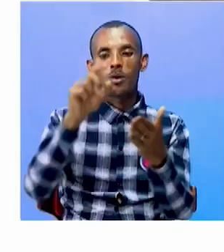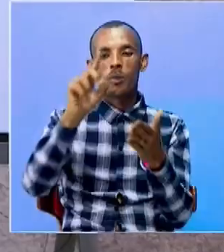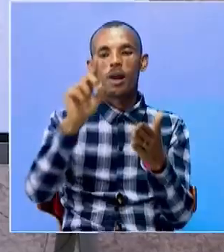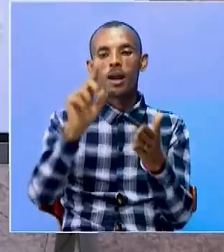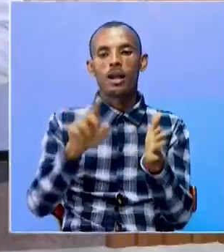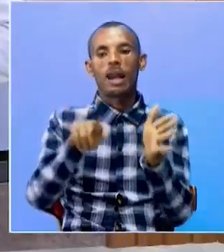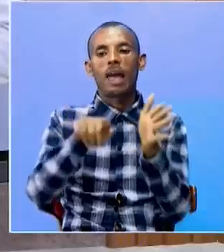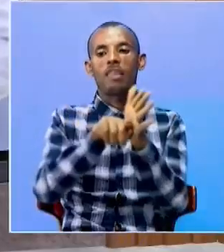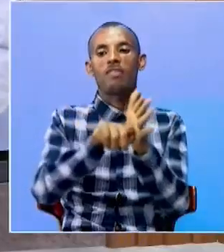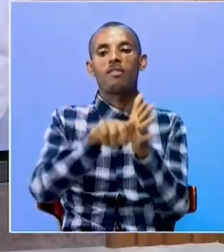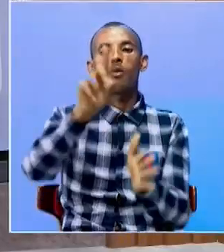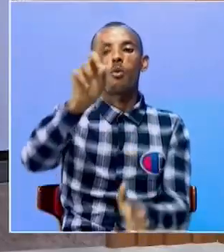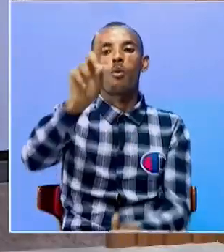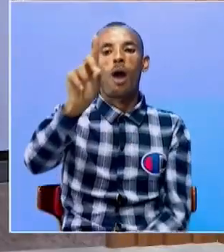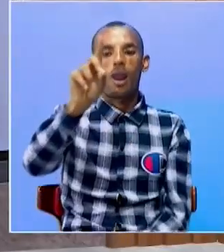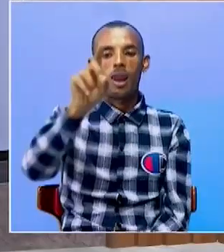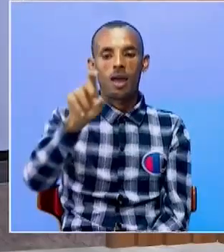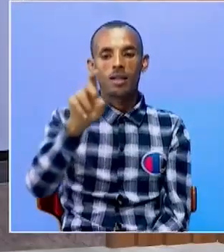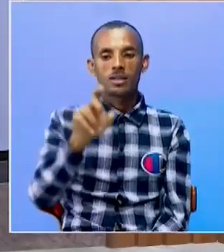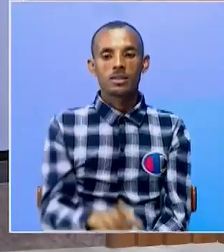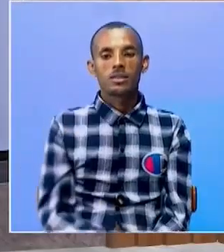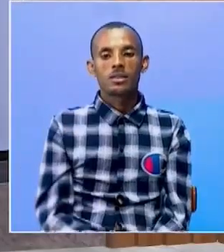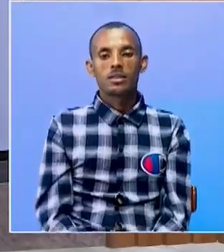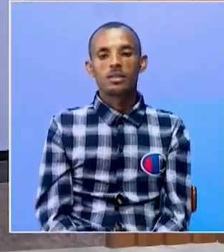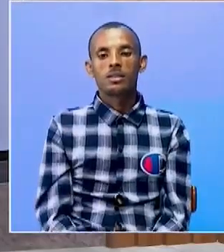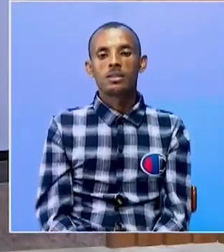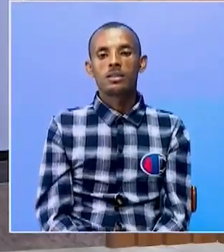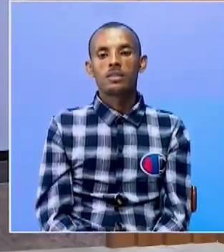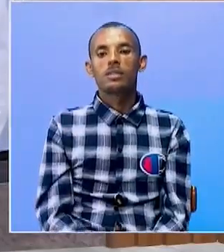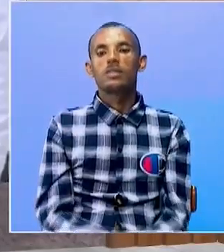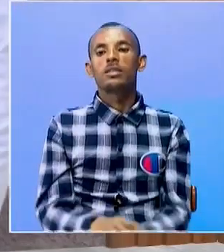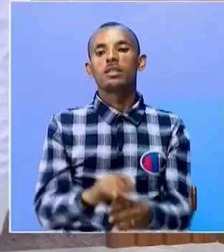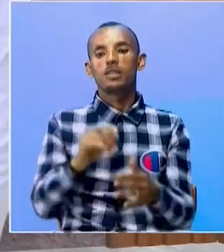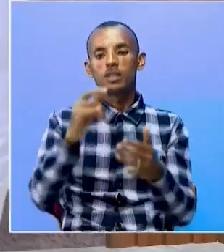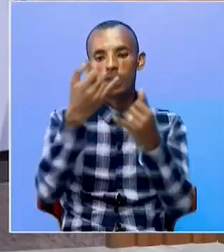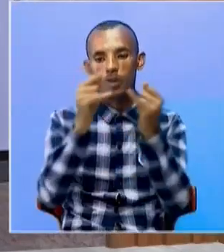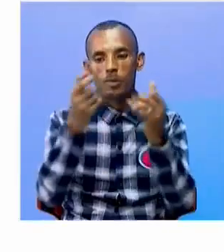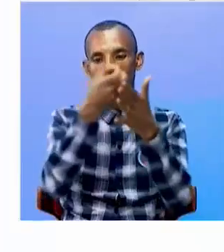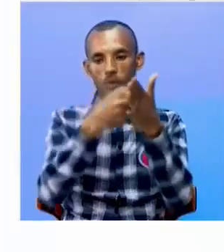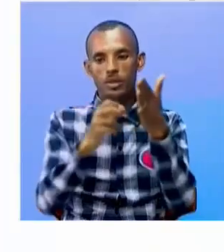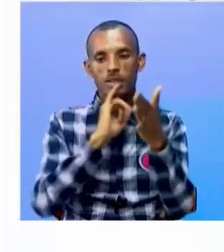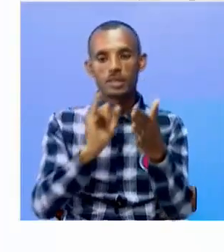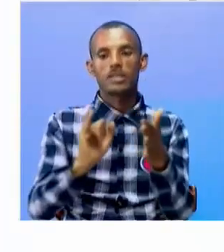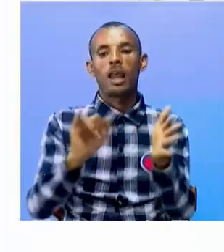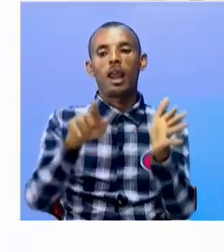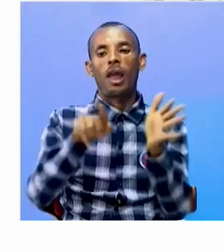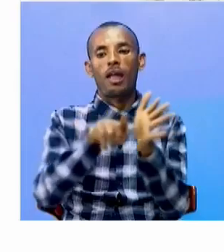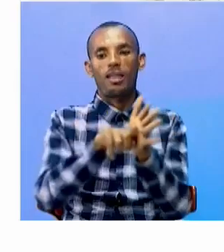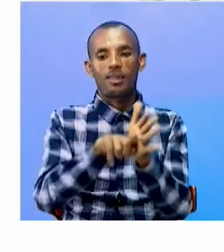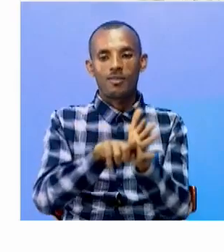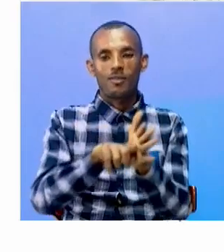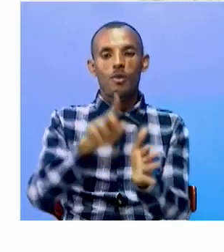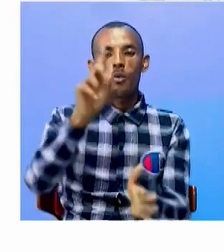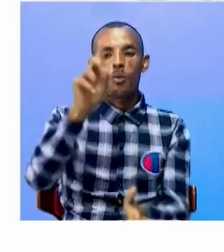means negative 1x. So the numerical coefficient it is